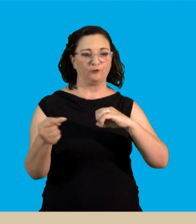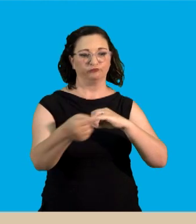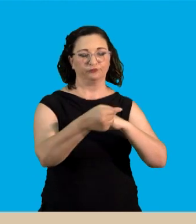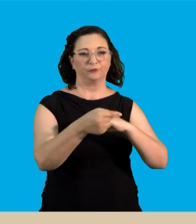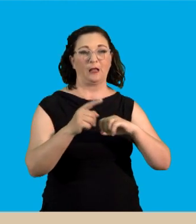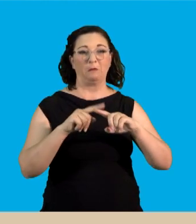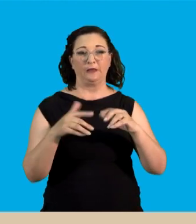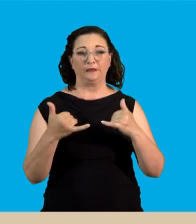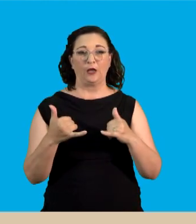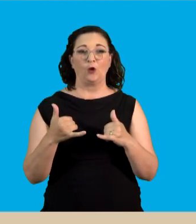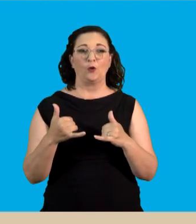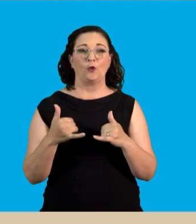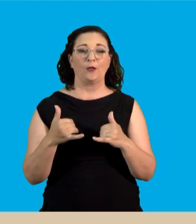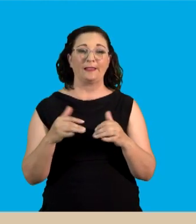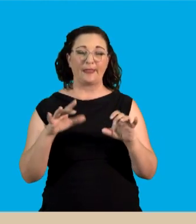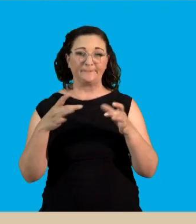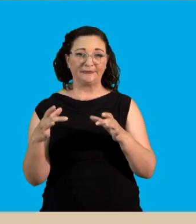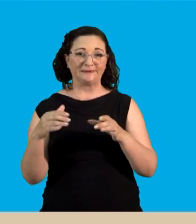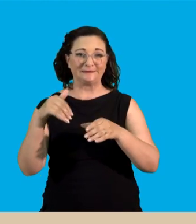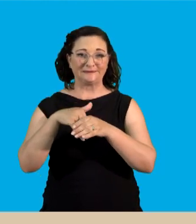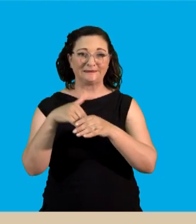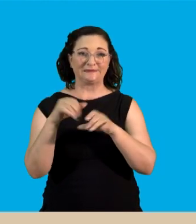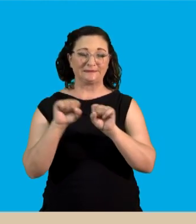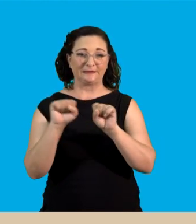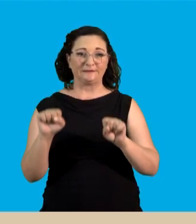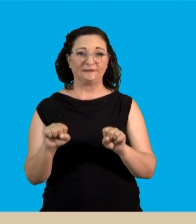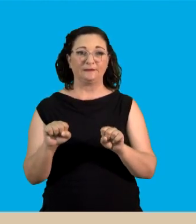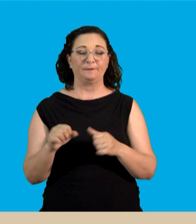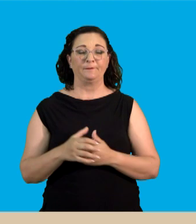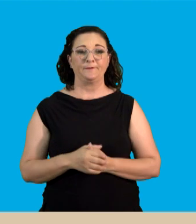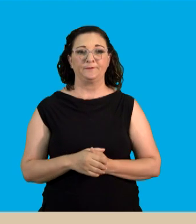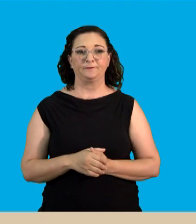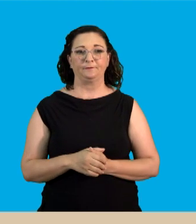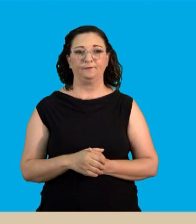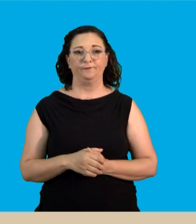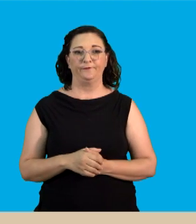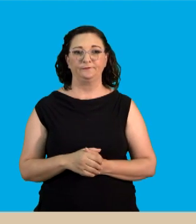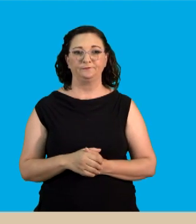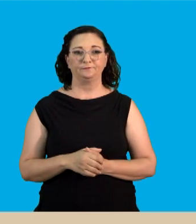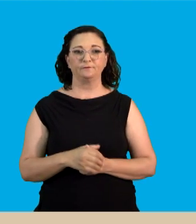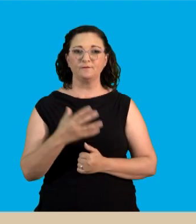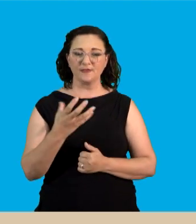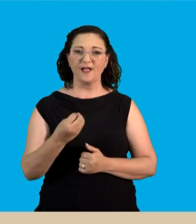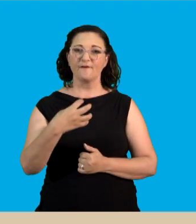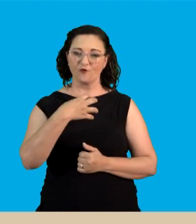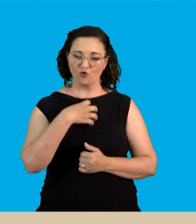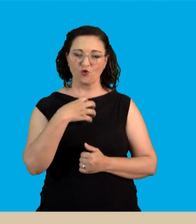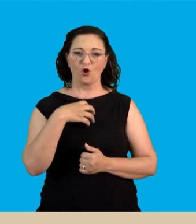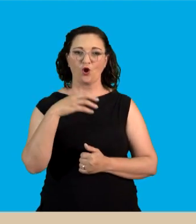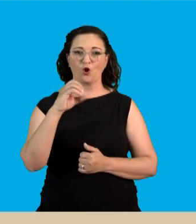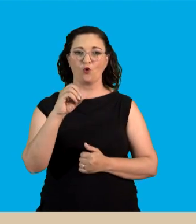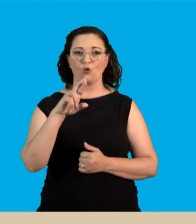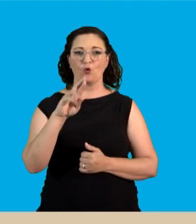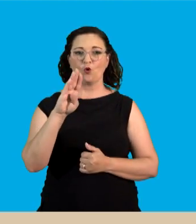the planets and all other objects in the solar system are held in their